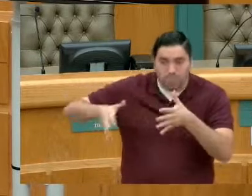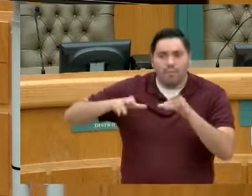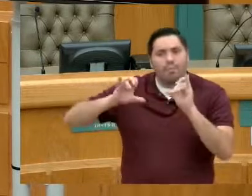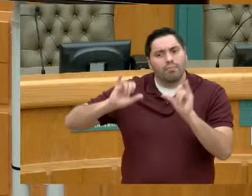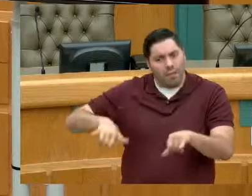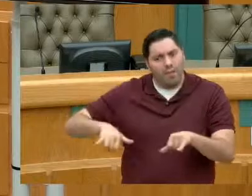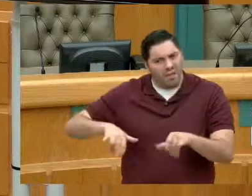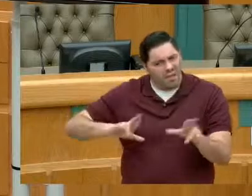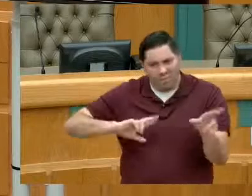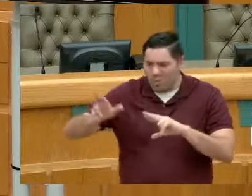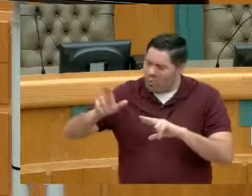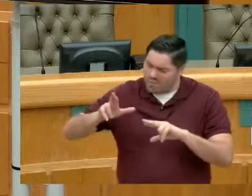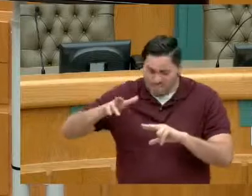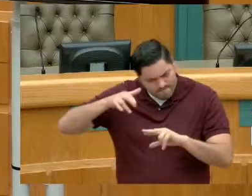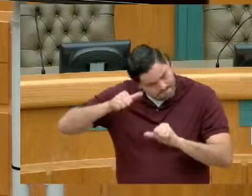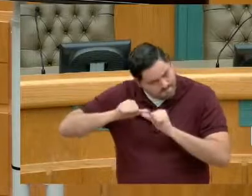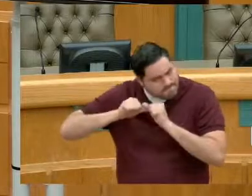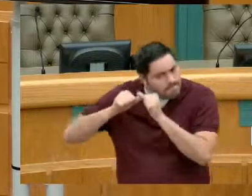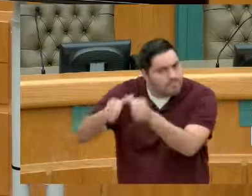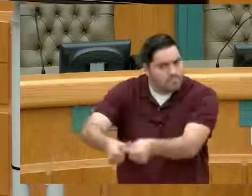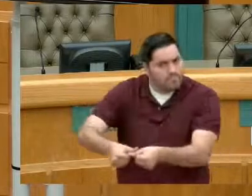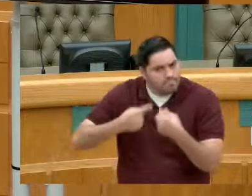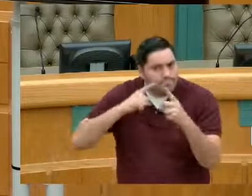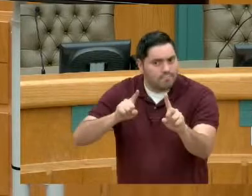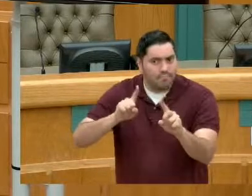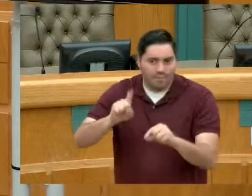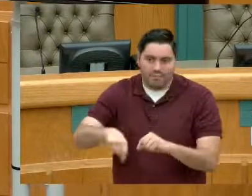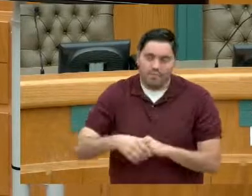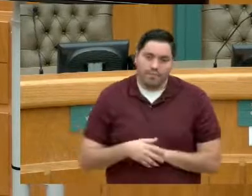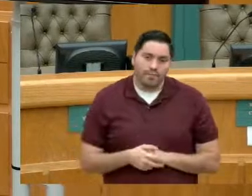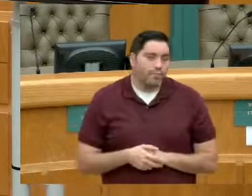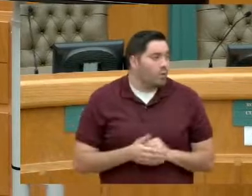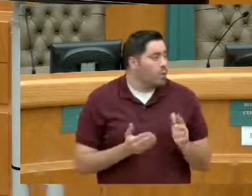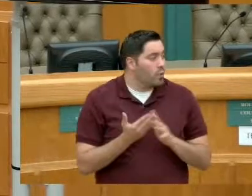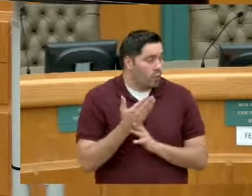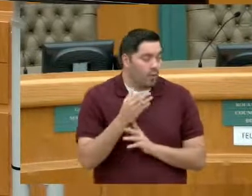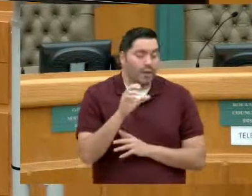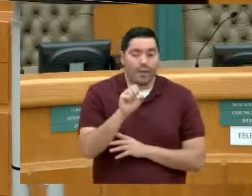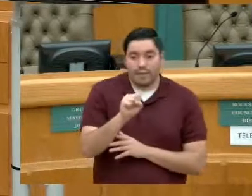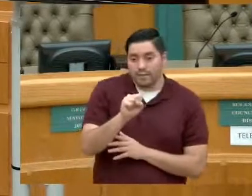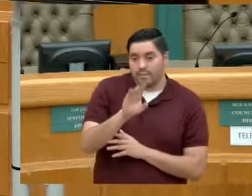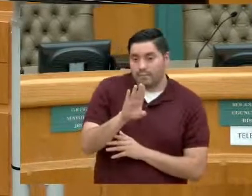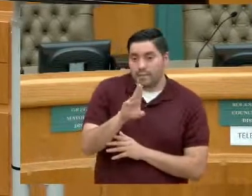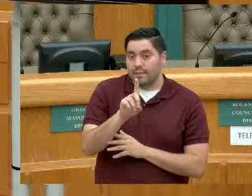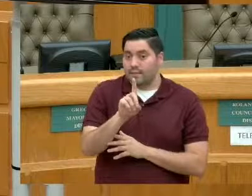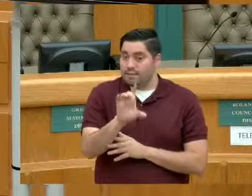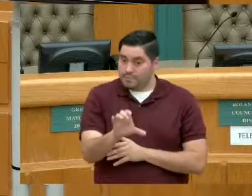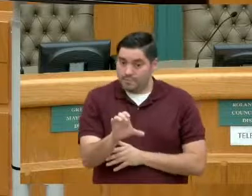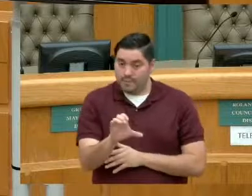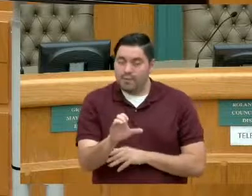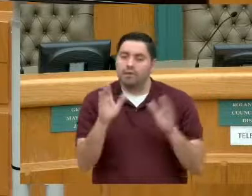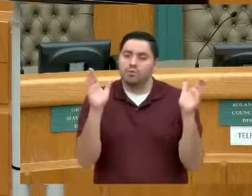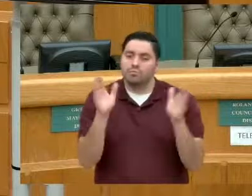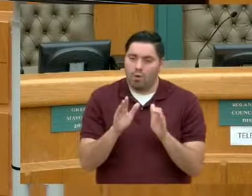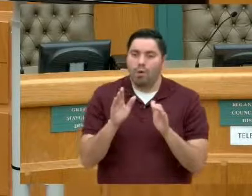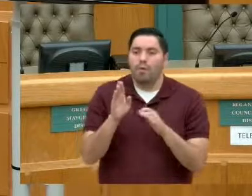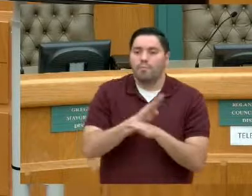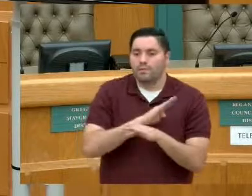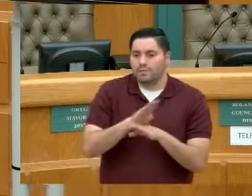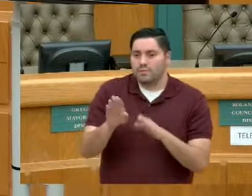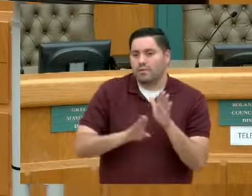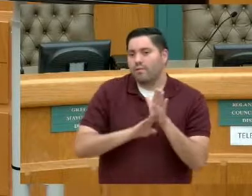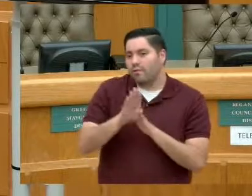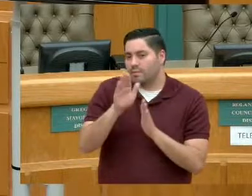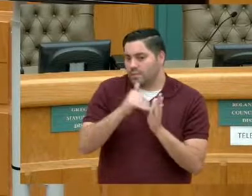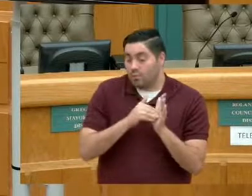resilient. Also, through SBDCs, those are called our Small Business Development Centers, they are going to guide you on how to